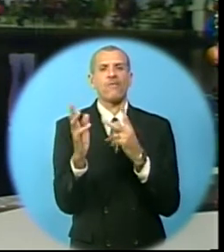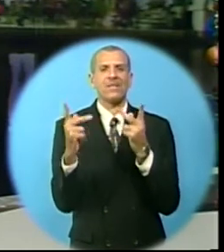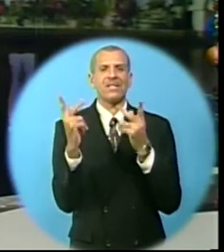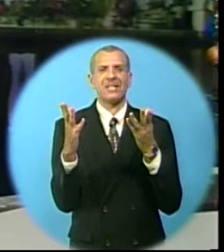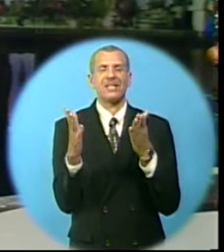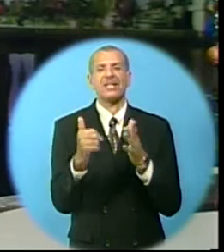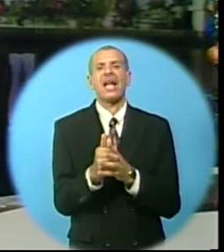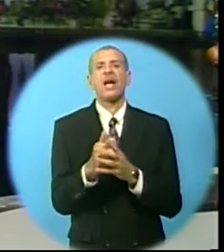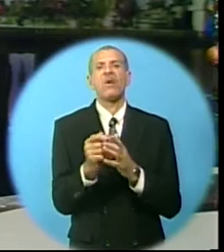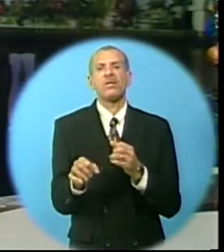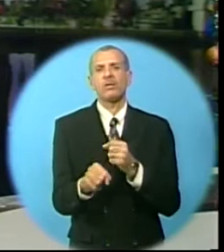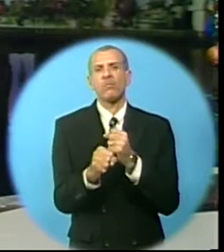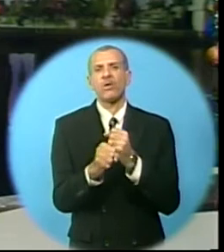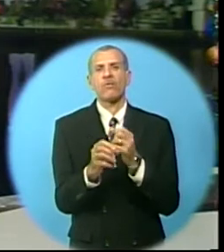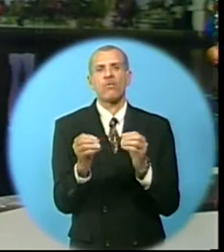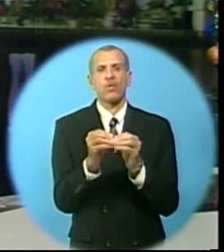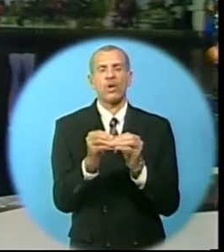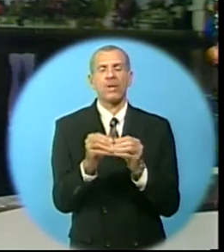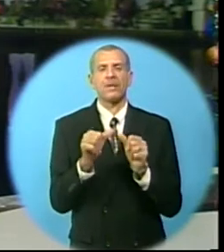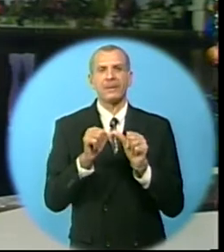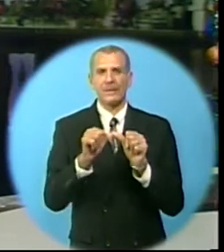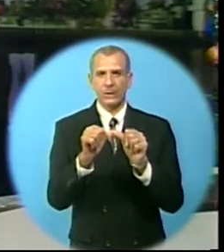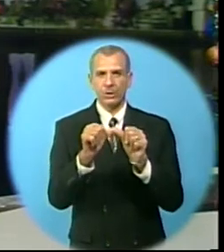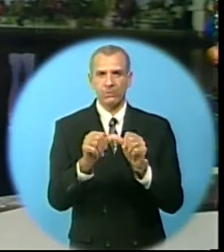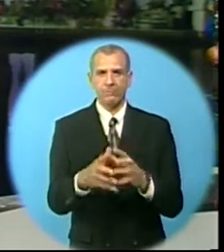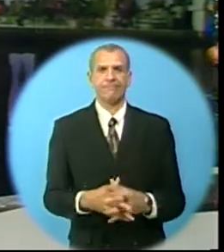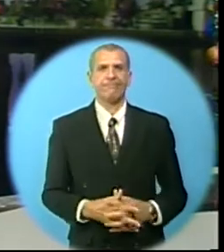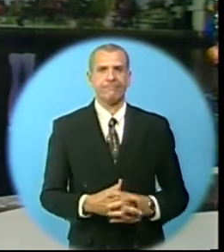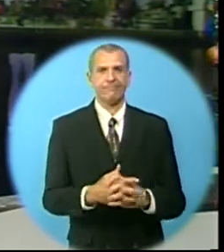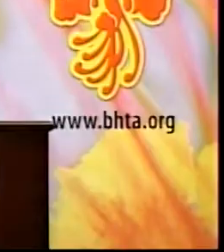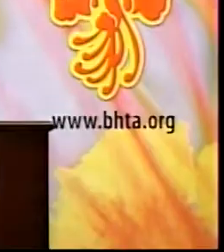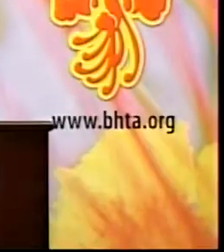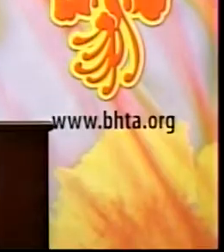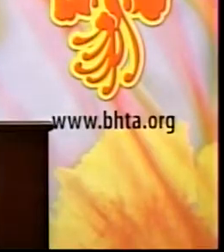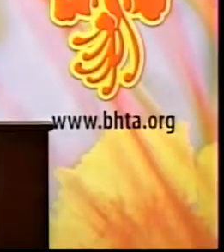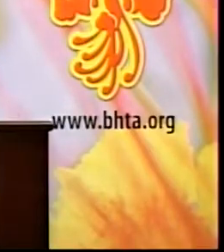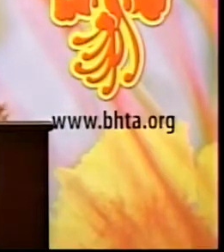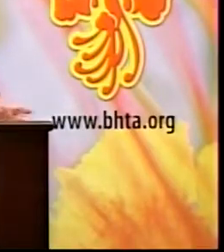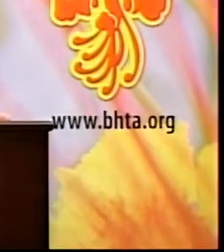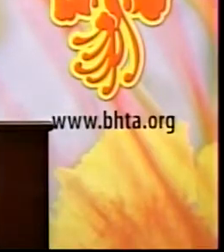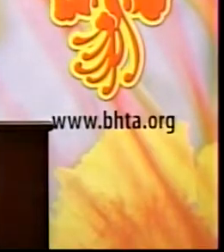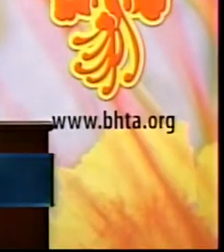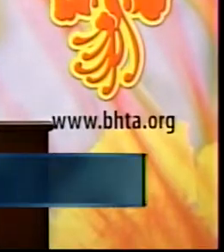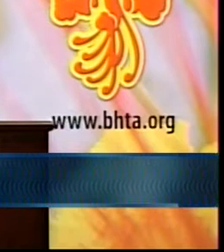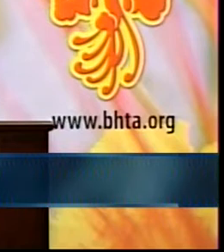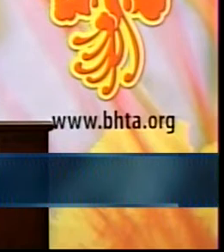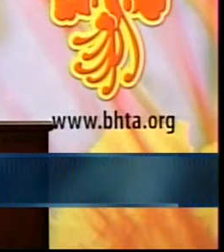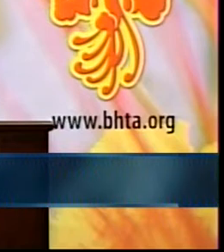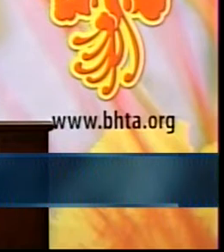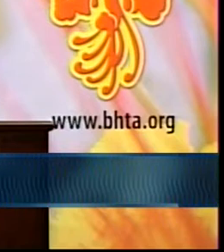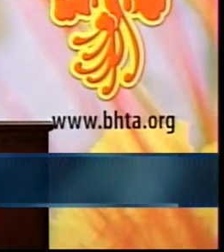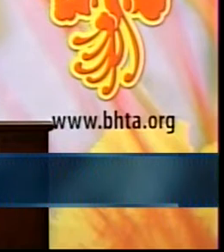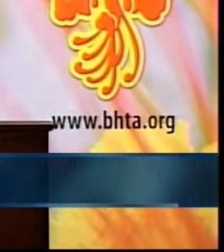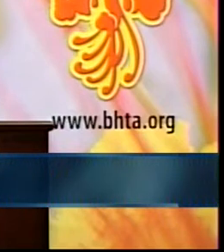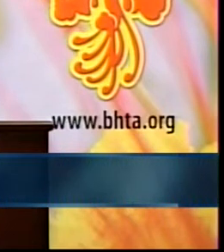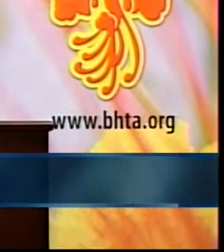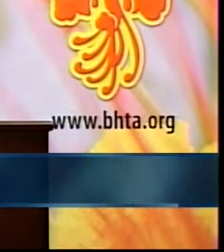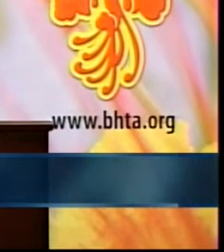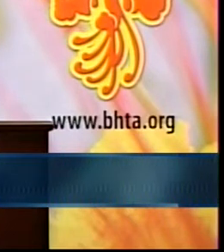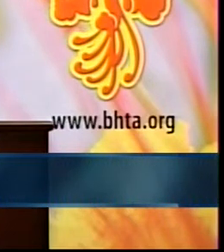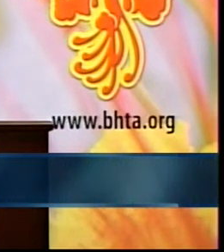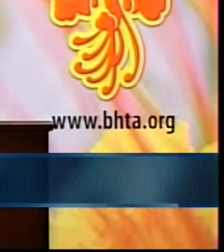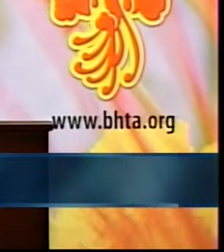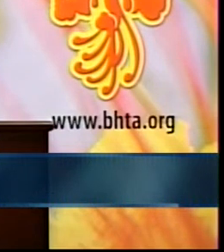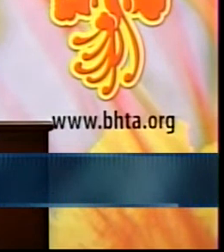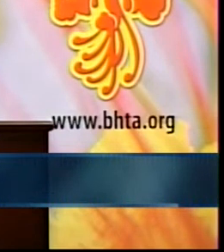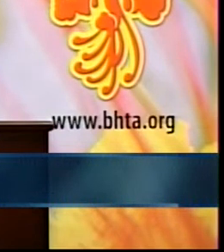support for these events to continue. The Holders Festival, Polo, the Sandy Lane Cup, the Jazz Festival,